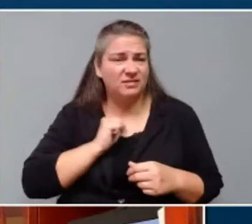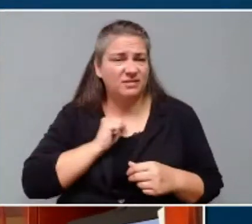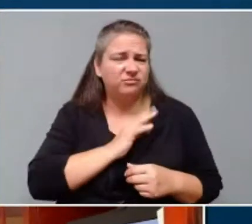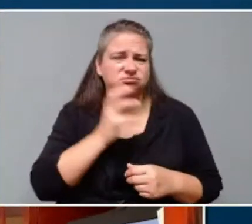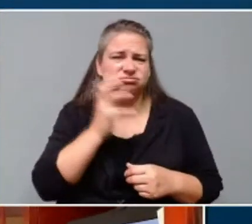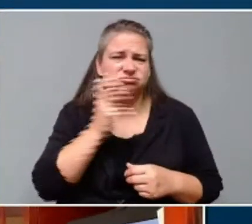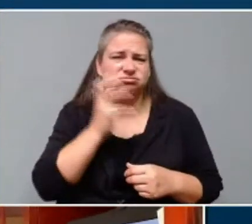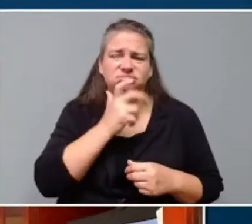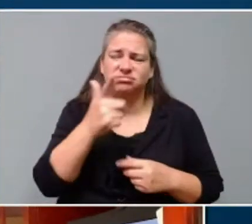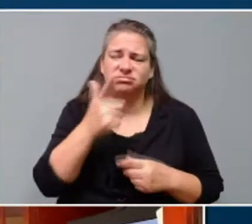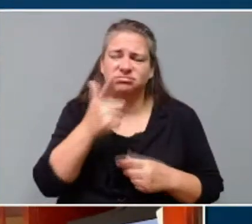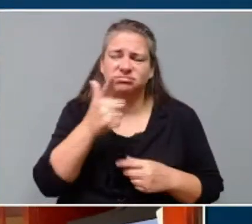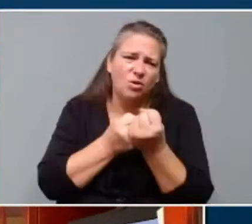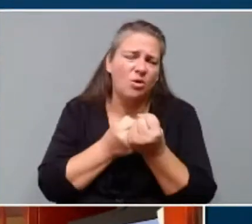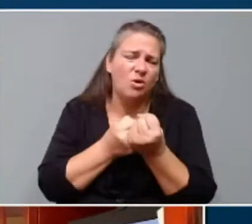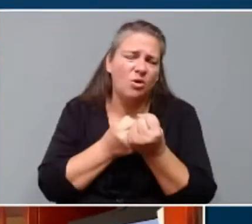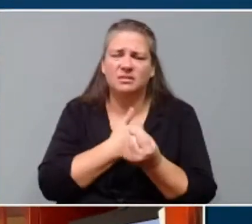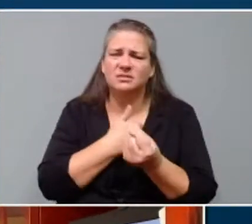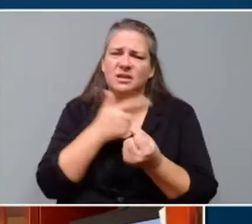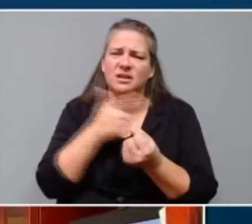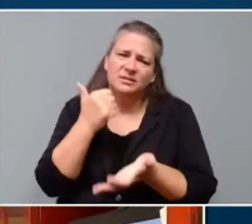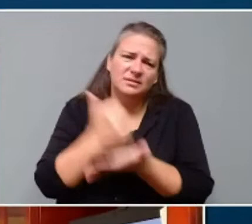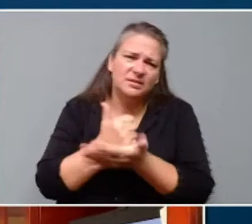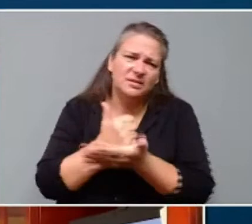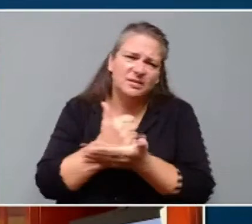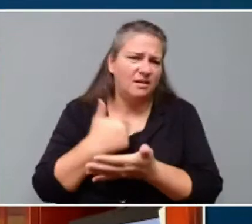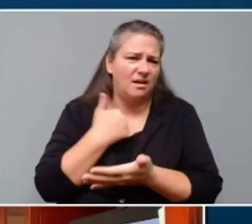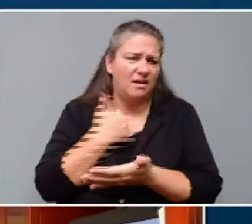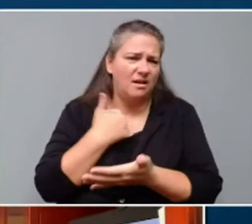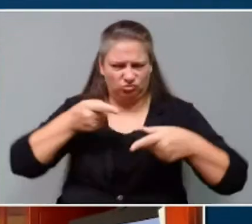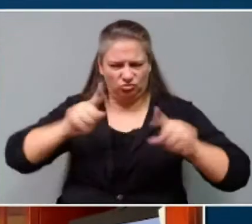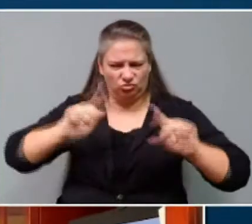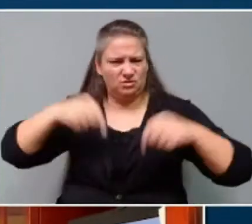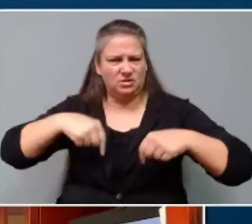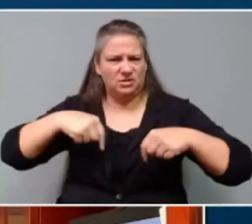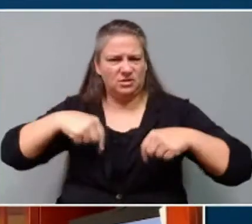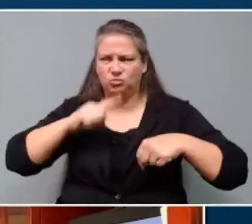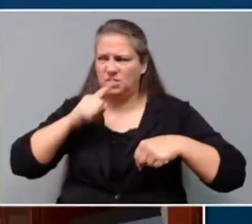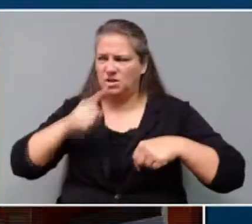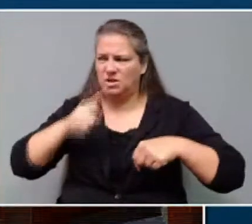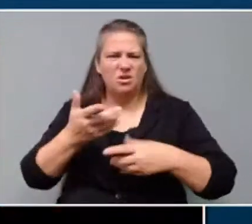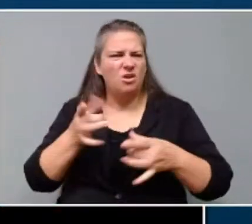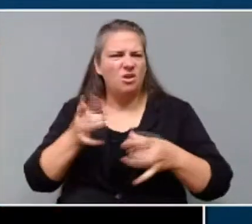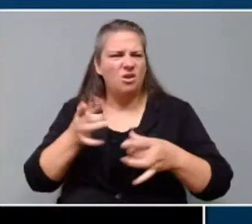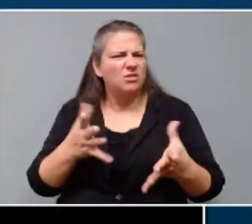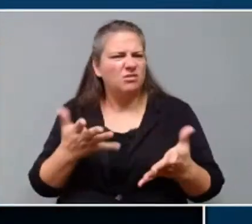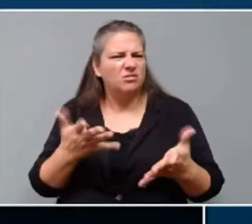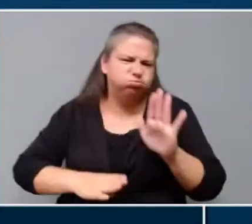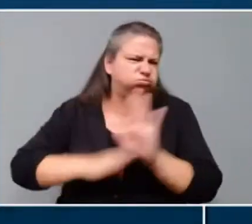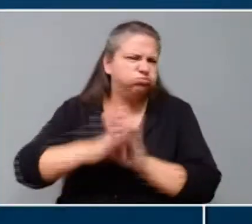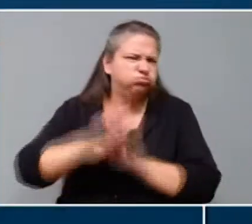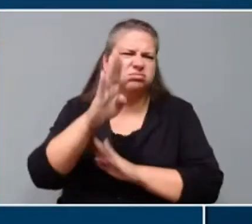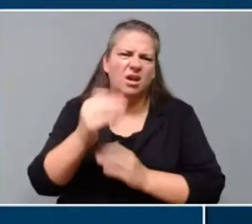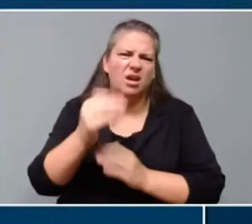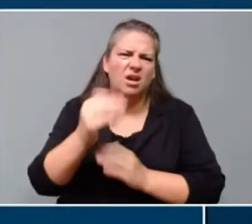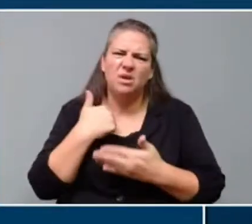support and assistance during this incredibly terrible surge.